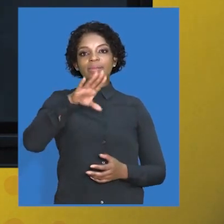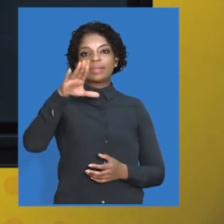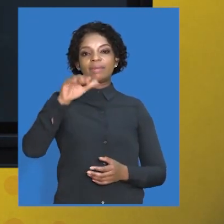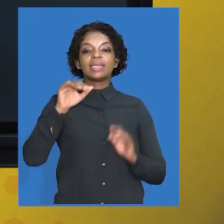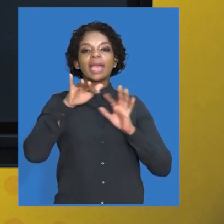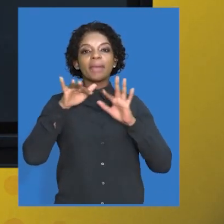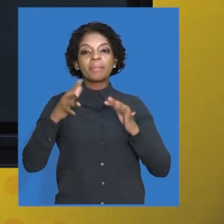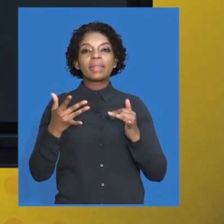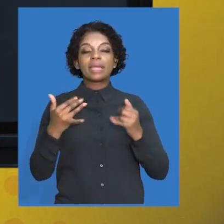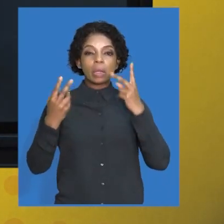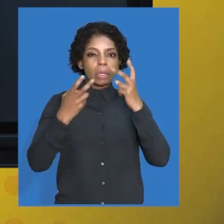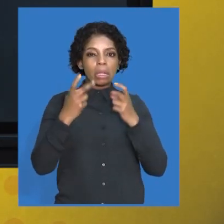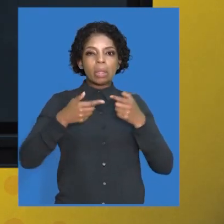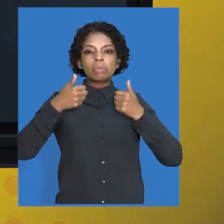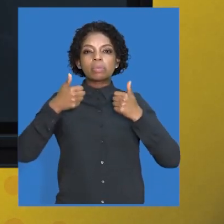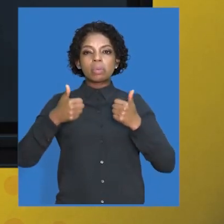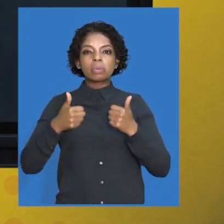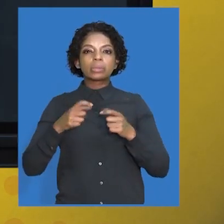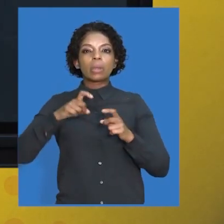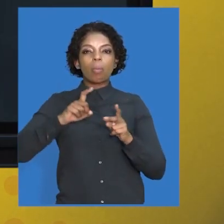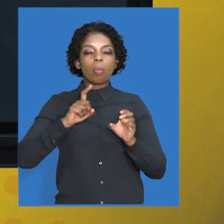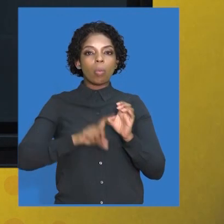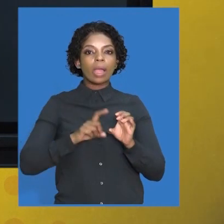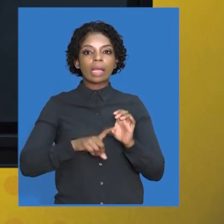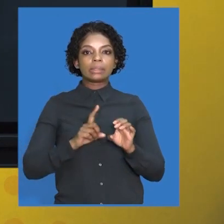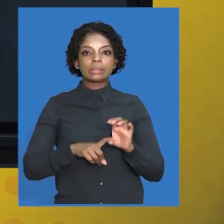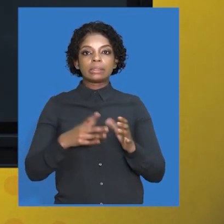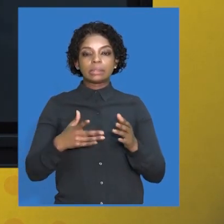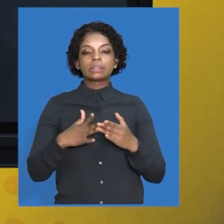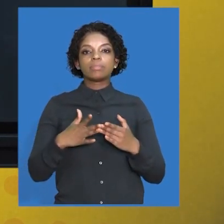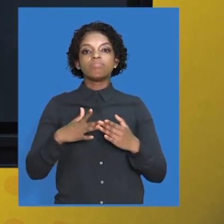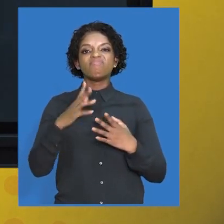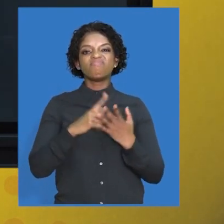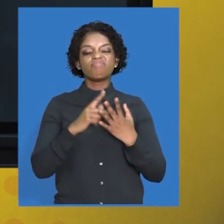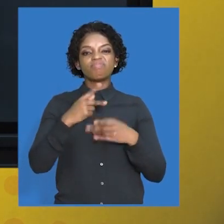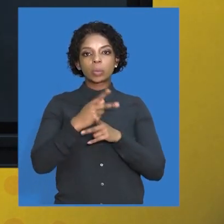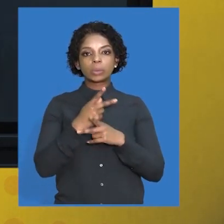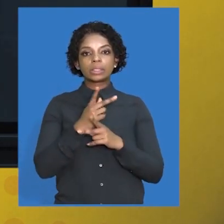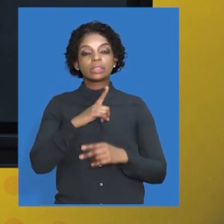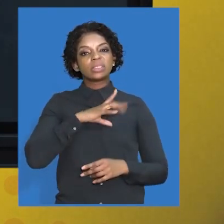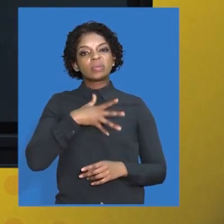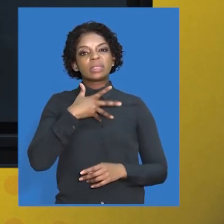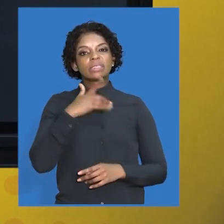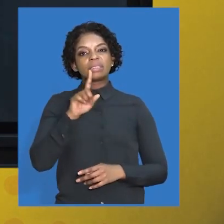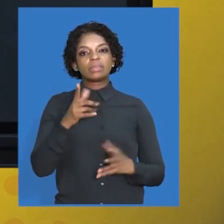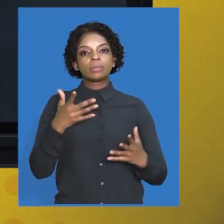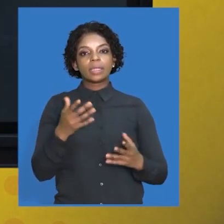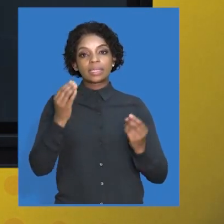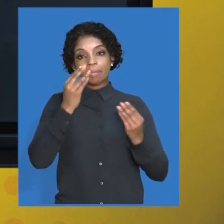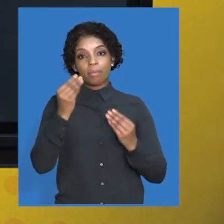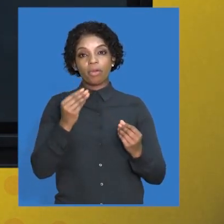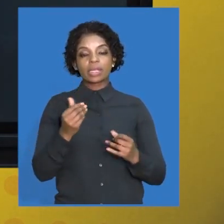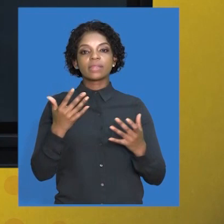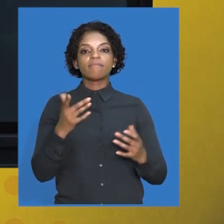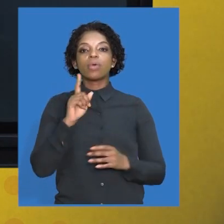for good quality products at cheaper prices, where this business, they were able to invest R1 billion to bring down the price of their